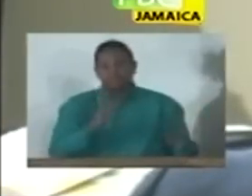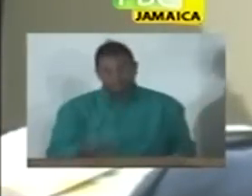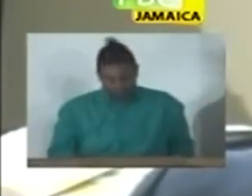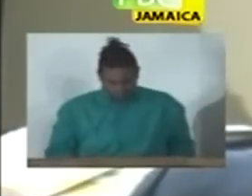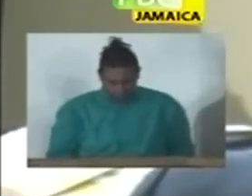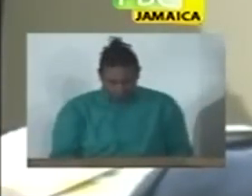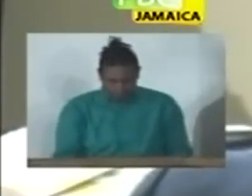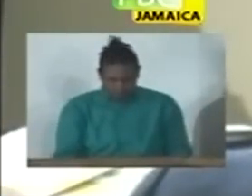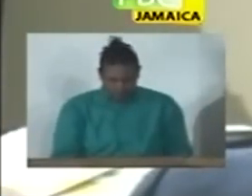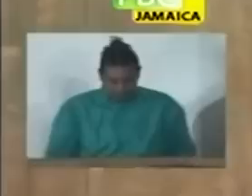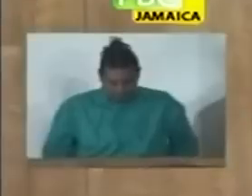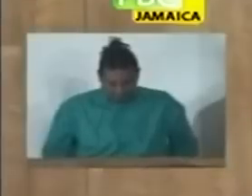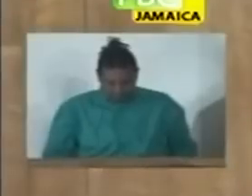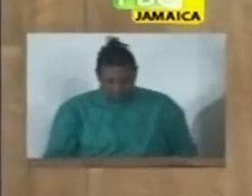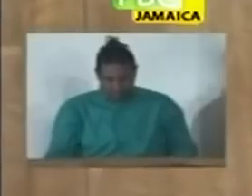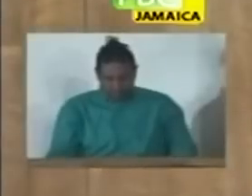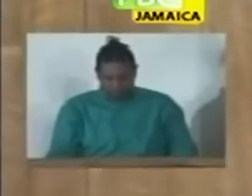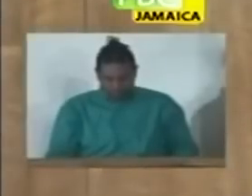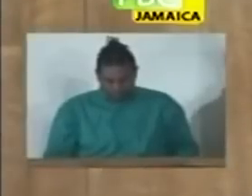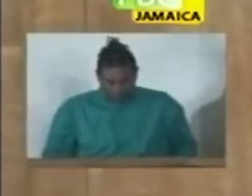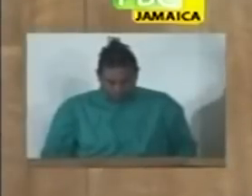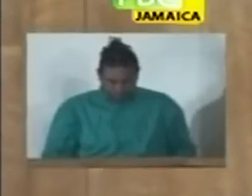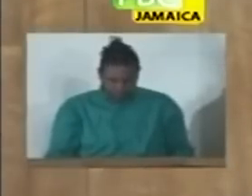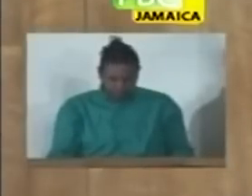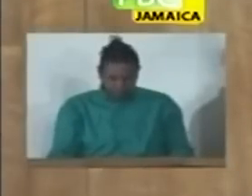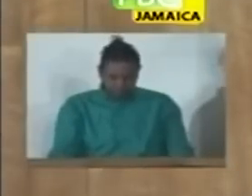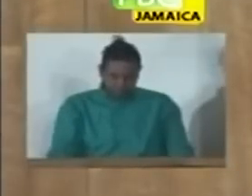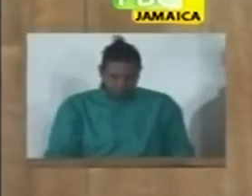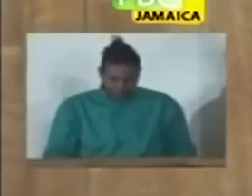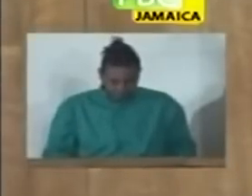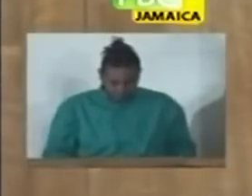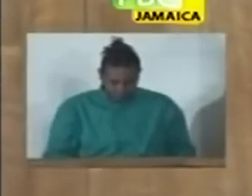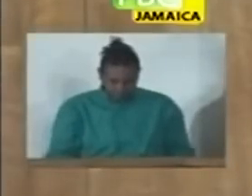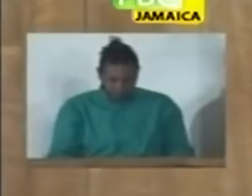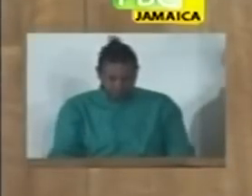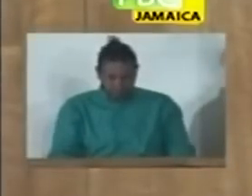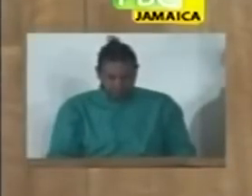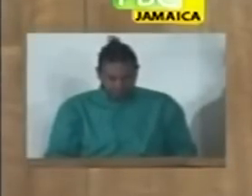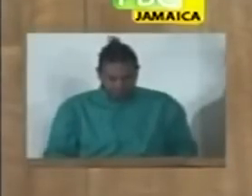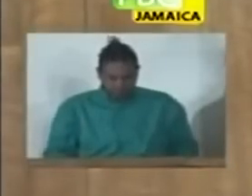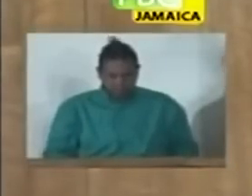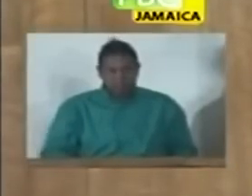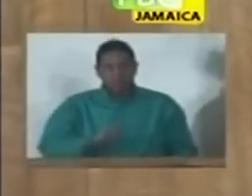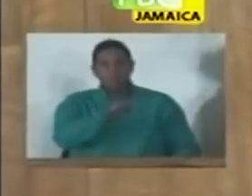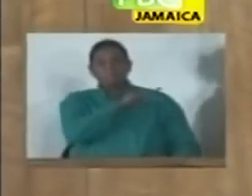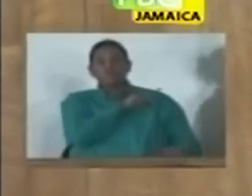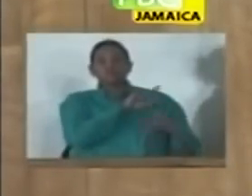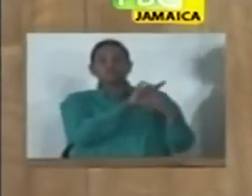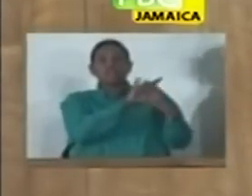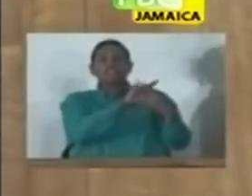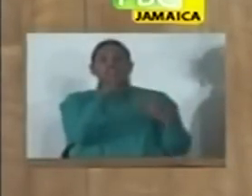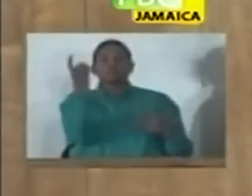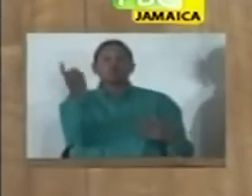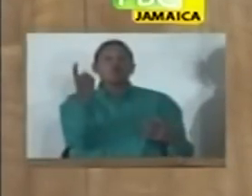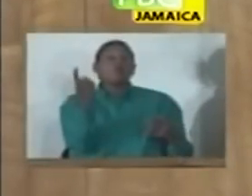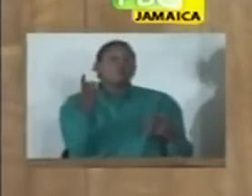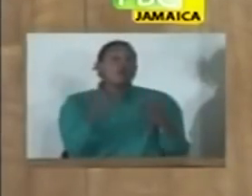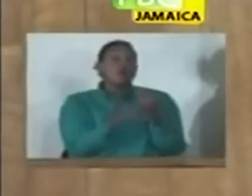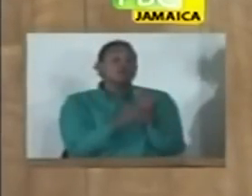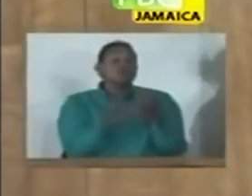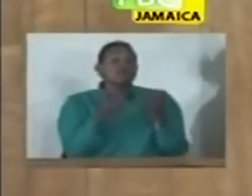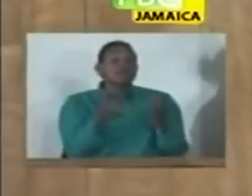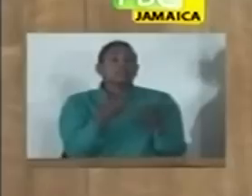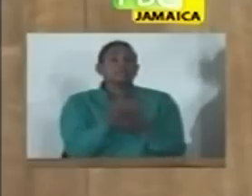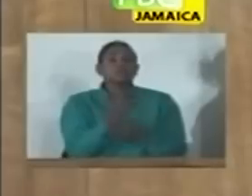Mr. President, it goes on and says, and a personal relationship also exists between two